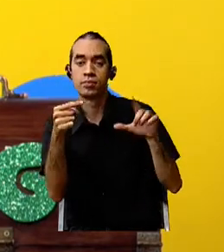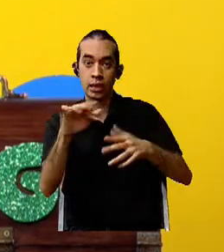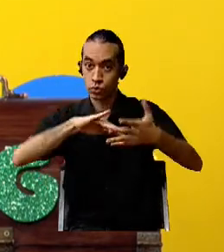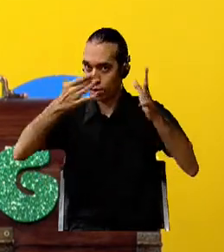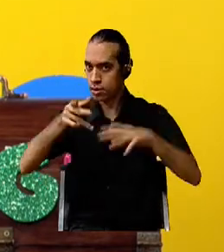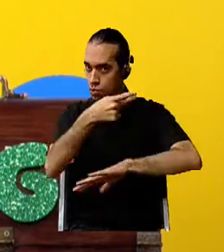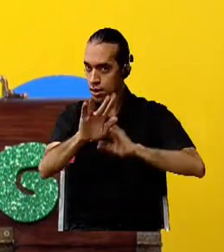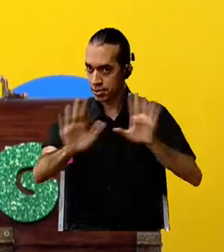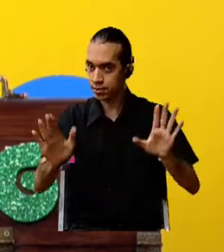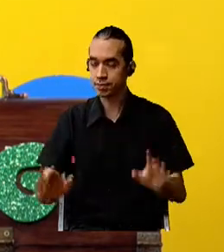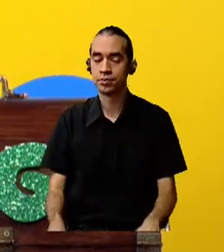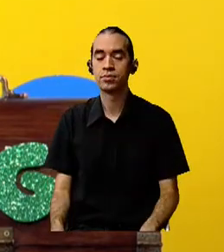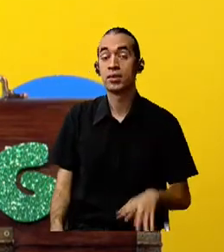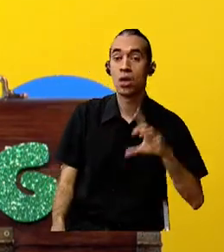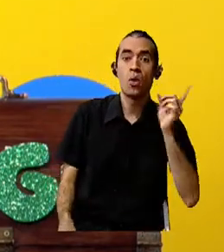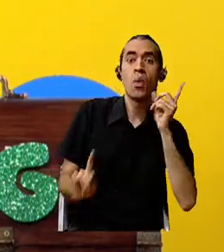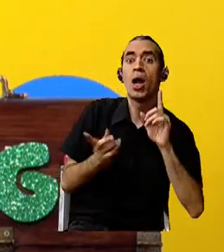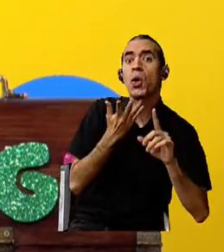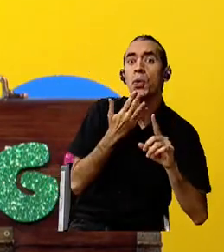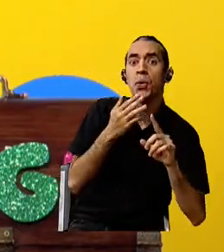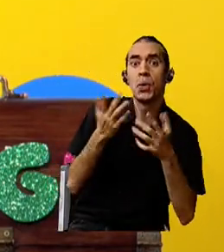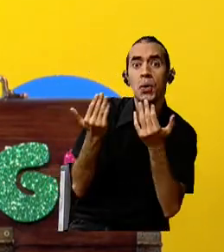Punta Arenas, what color is that?